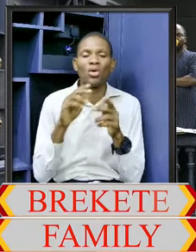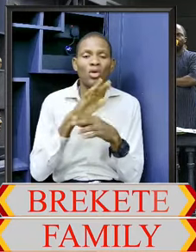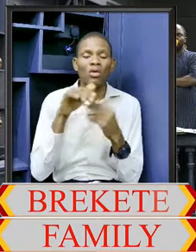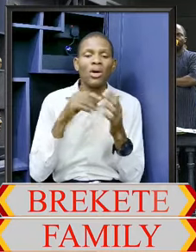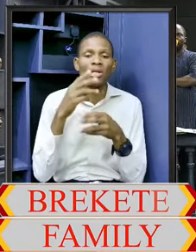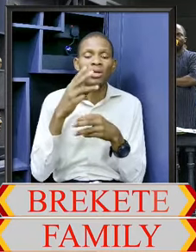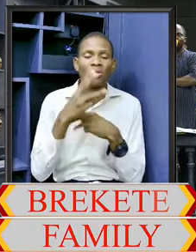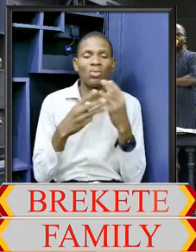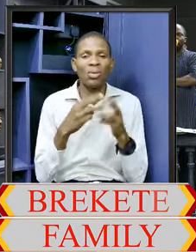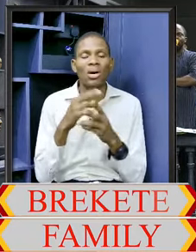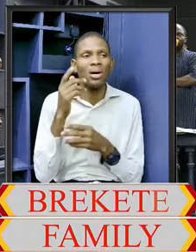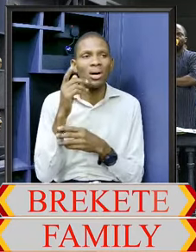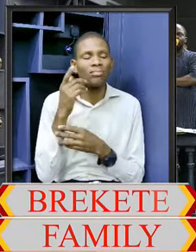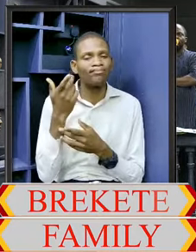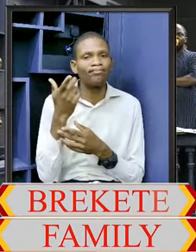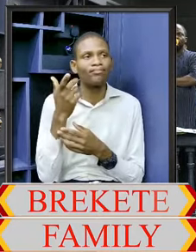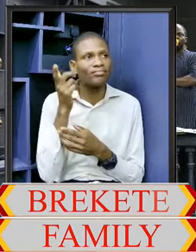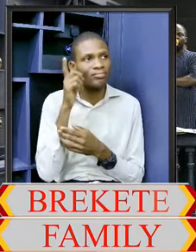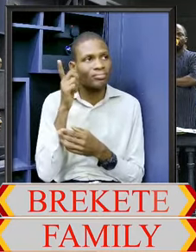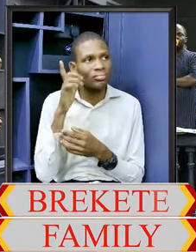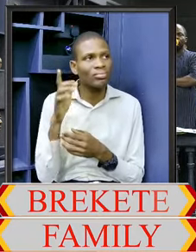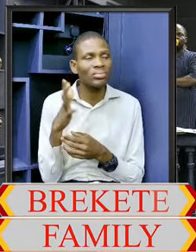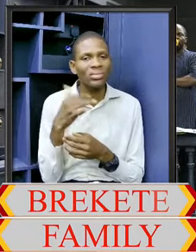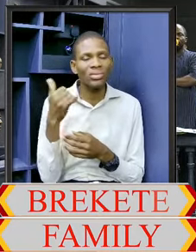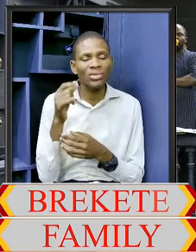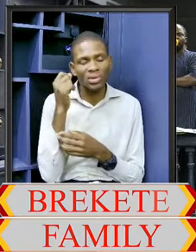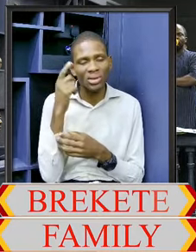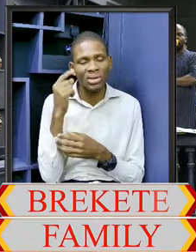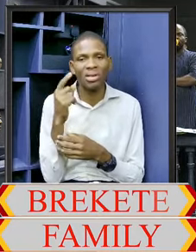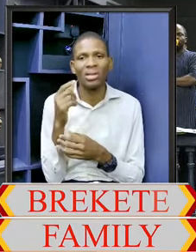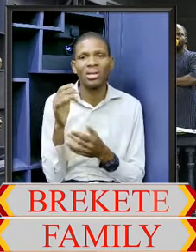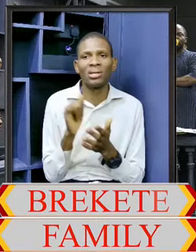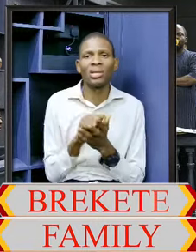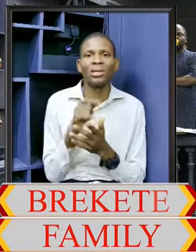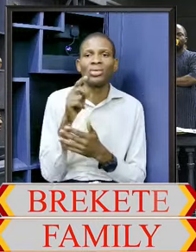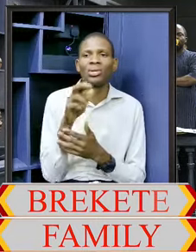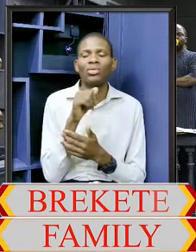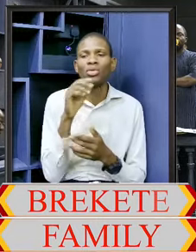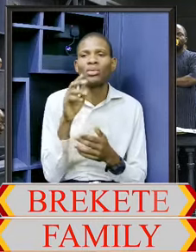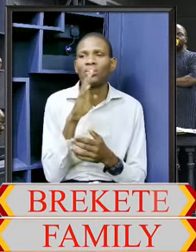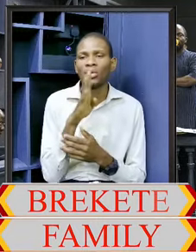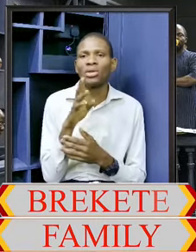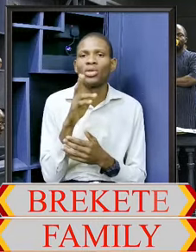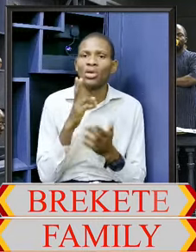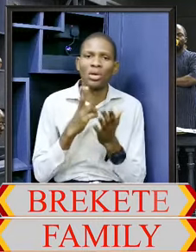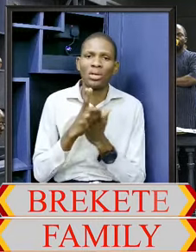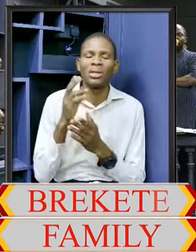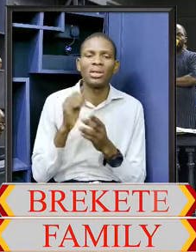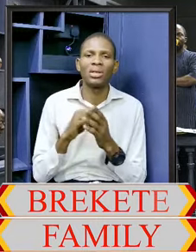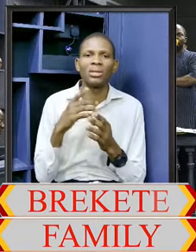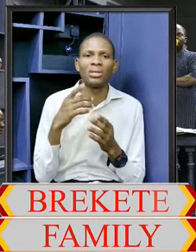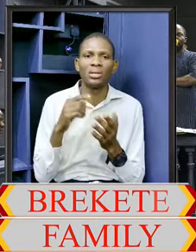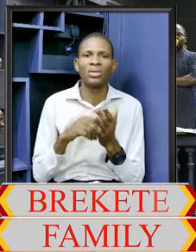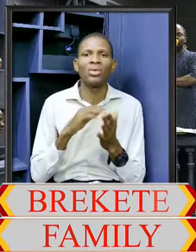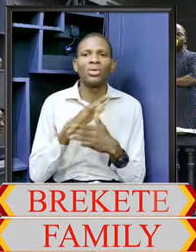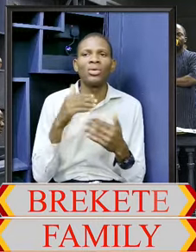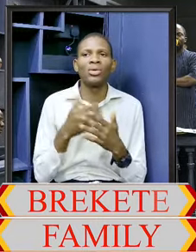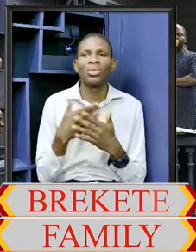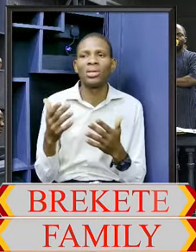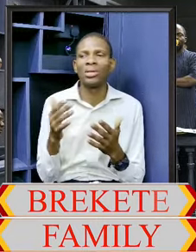us are looking at it, and they understand that, yes, you are not being honest in the whole thing.